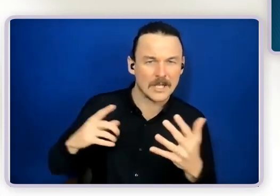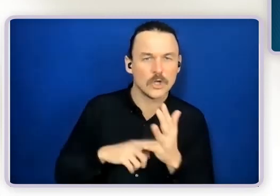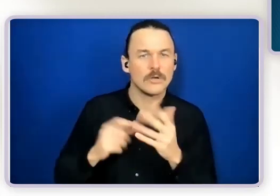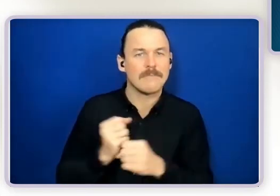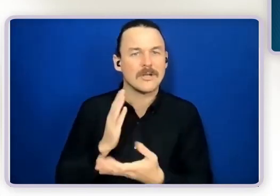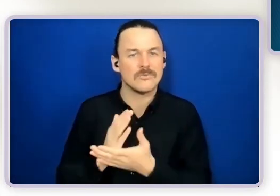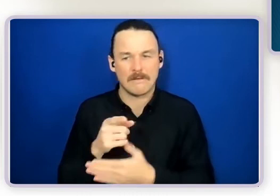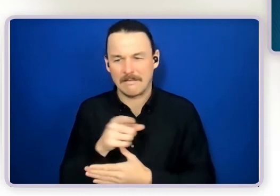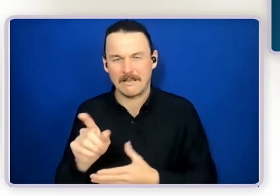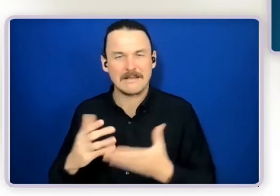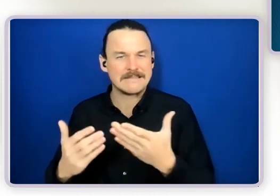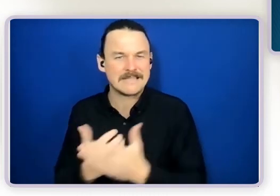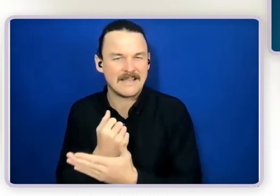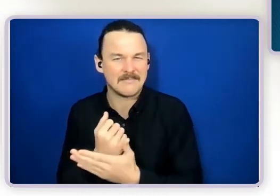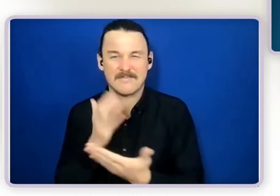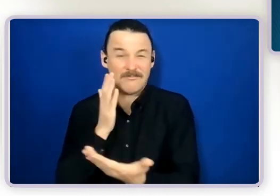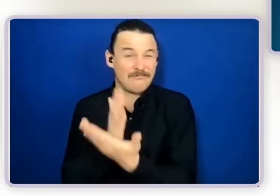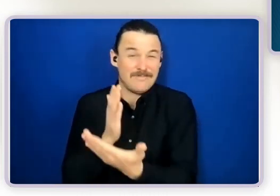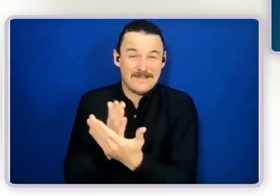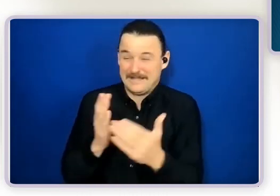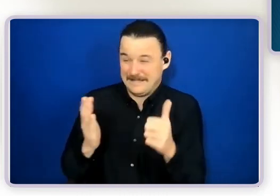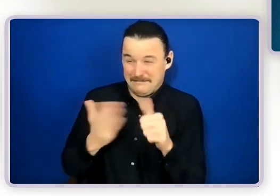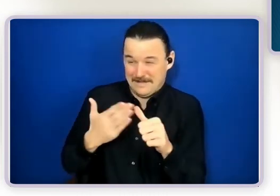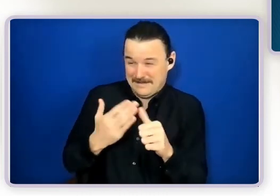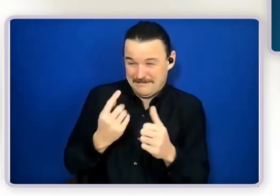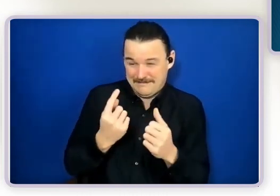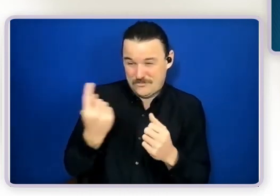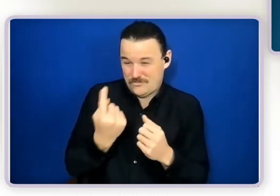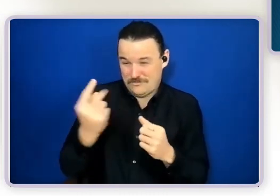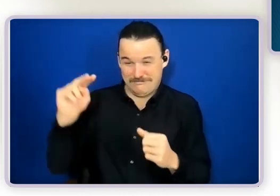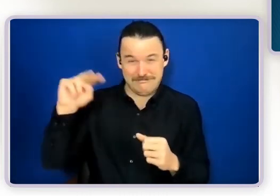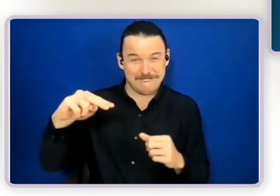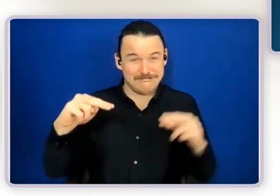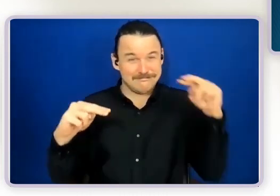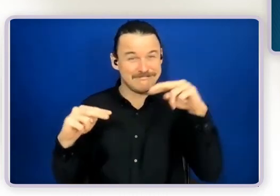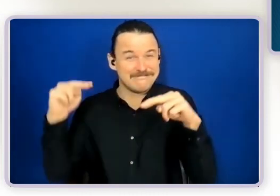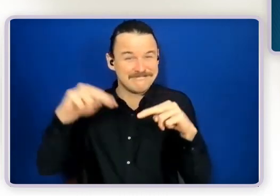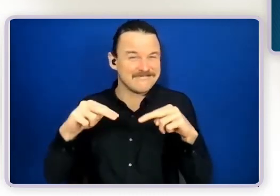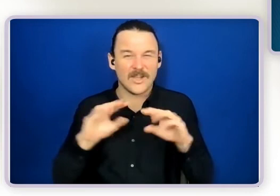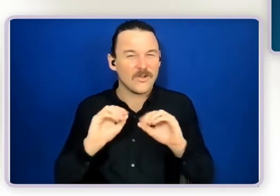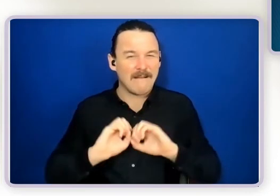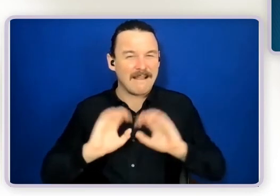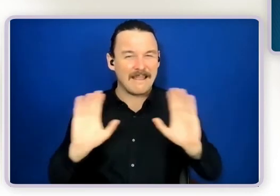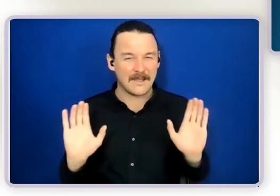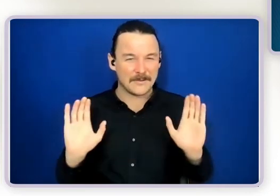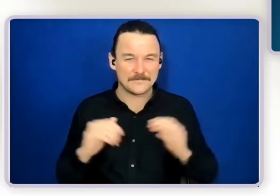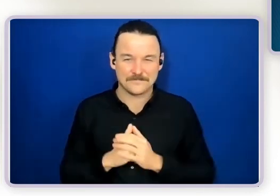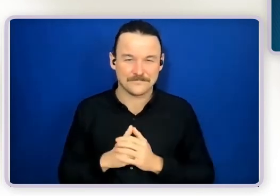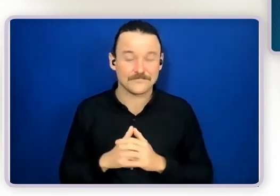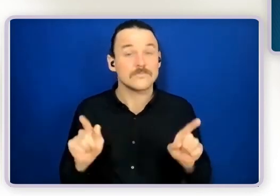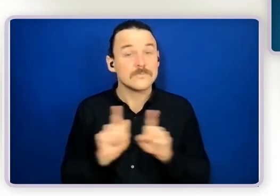Now, the guide lists some key points and general considerations about restrictive practices. So I've